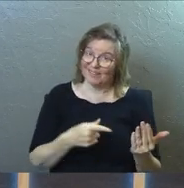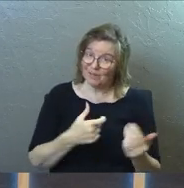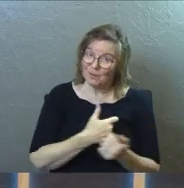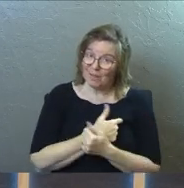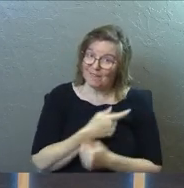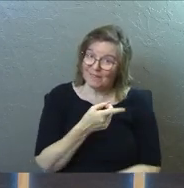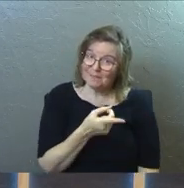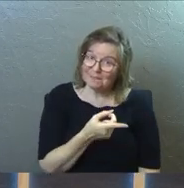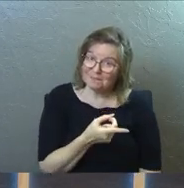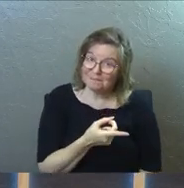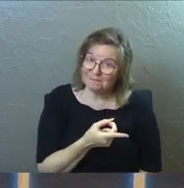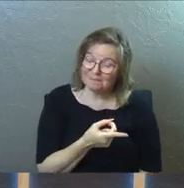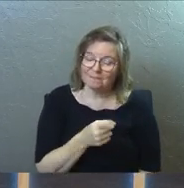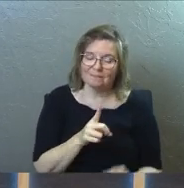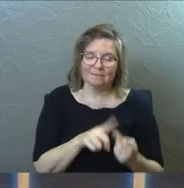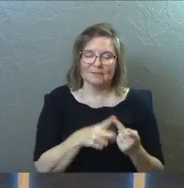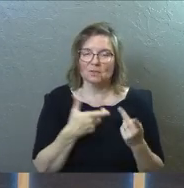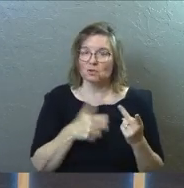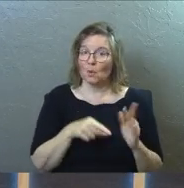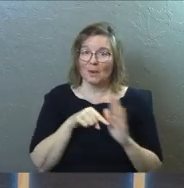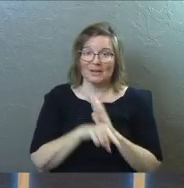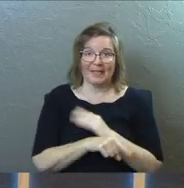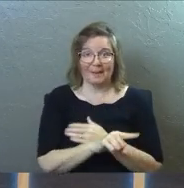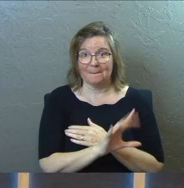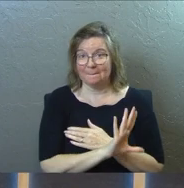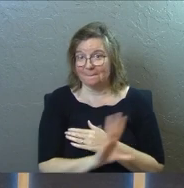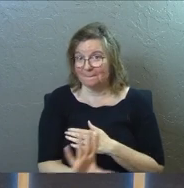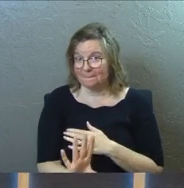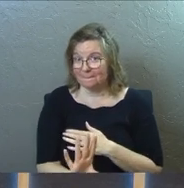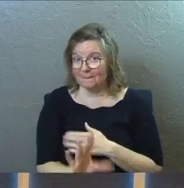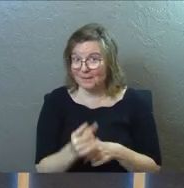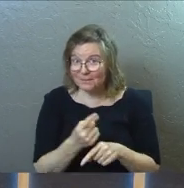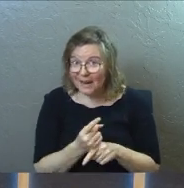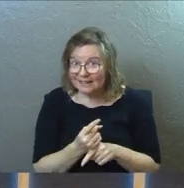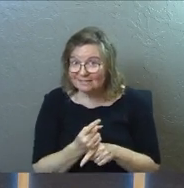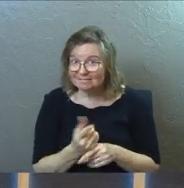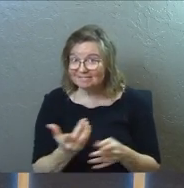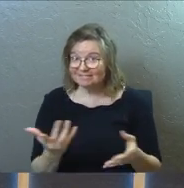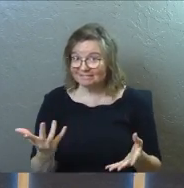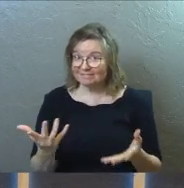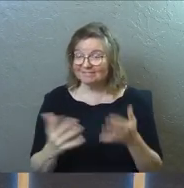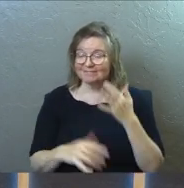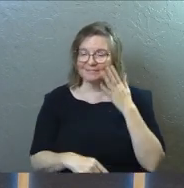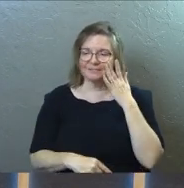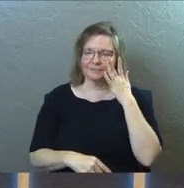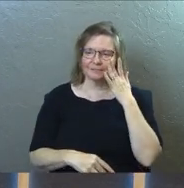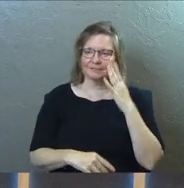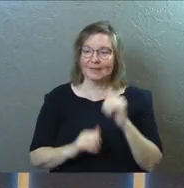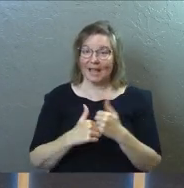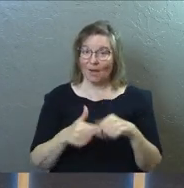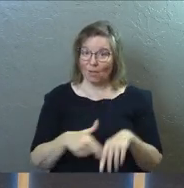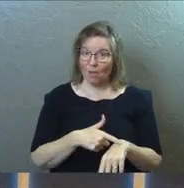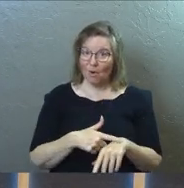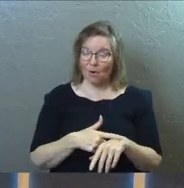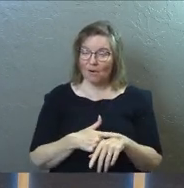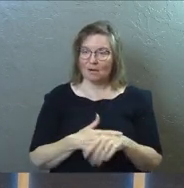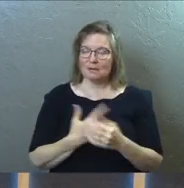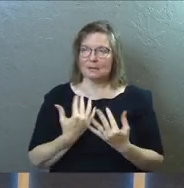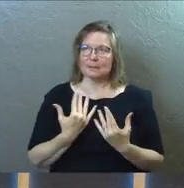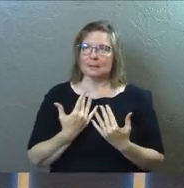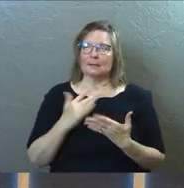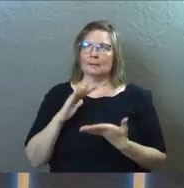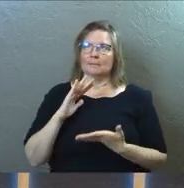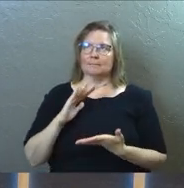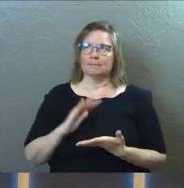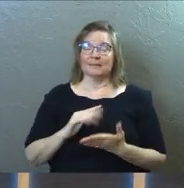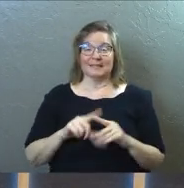you love them. You don't want to kill them, right? How long does it take? Depends